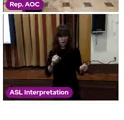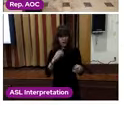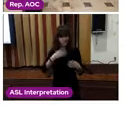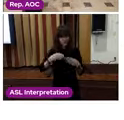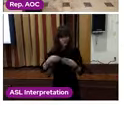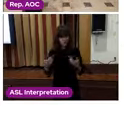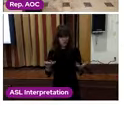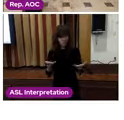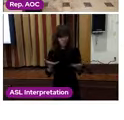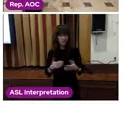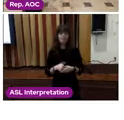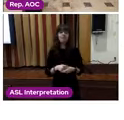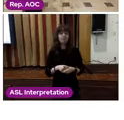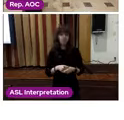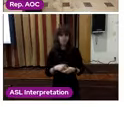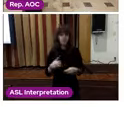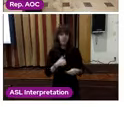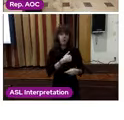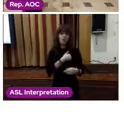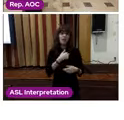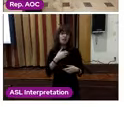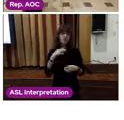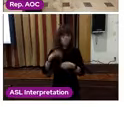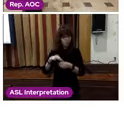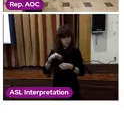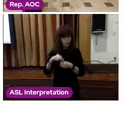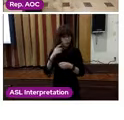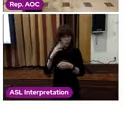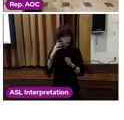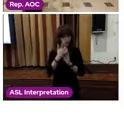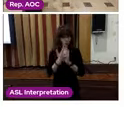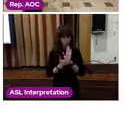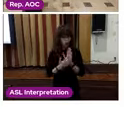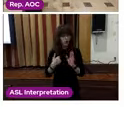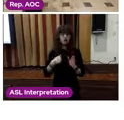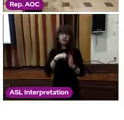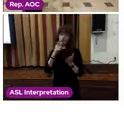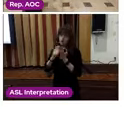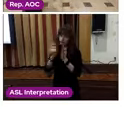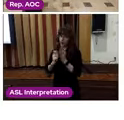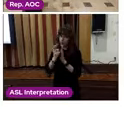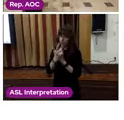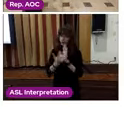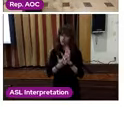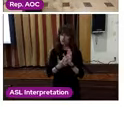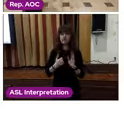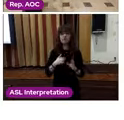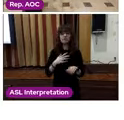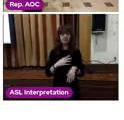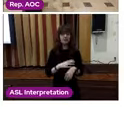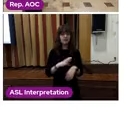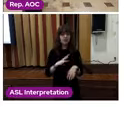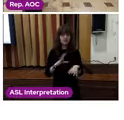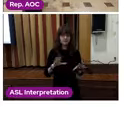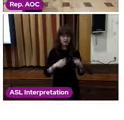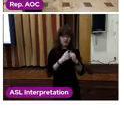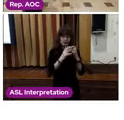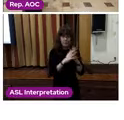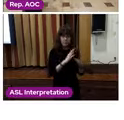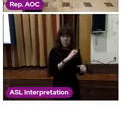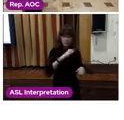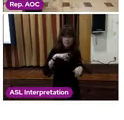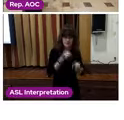and we know that we vote on legislation, that we write it, that we question people in committees. We know that we